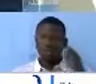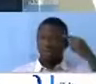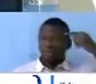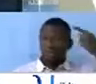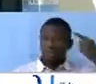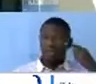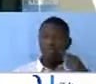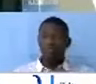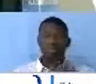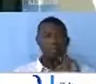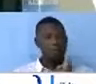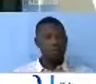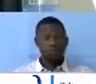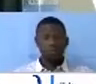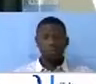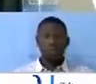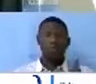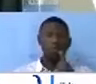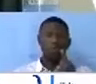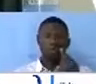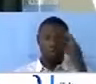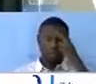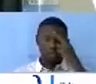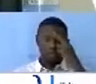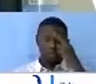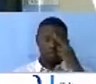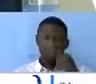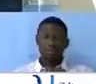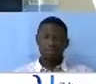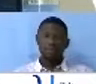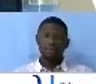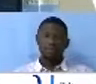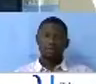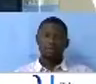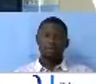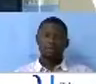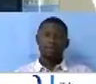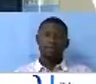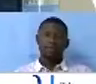It must be the only reason that is guesswork, isn't it?